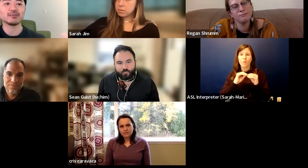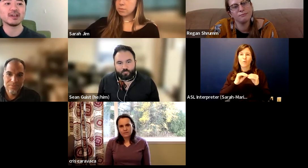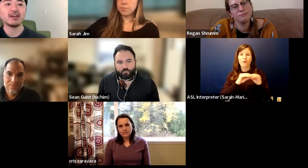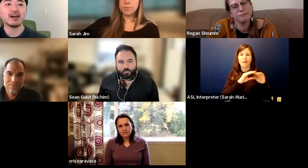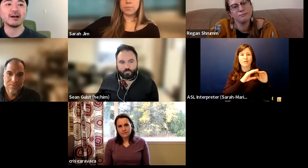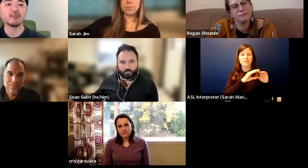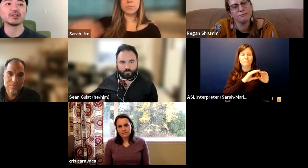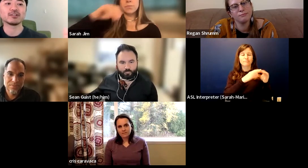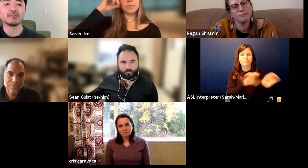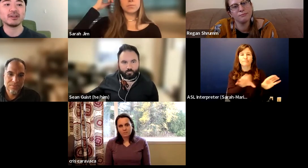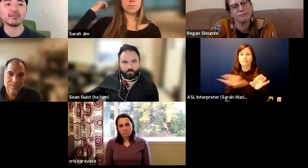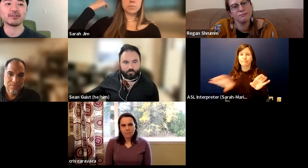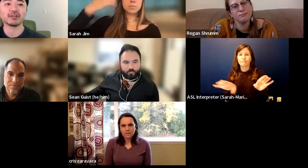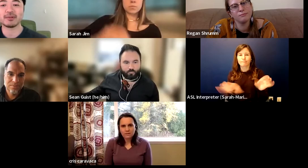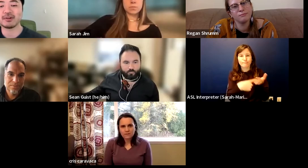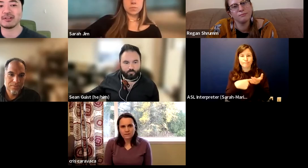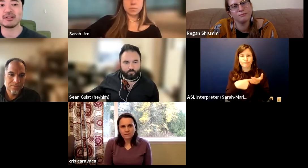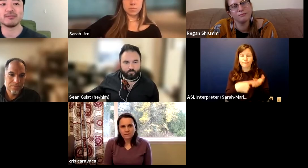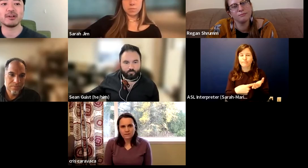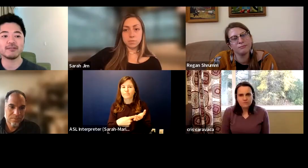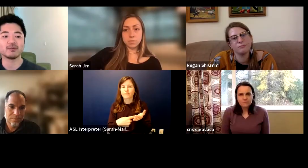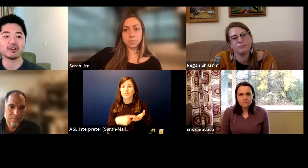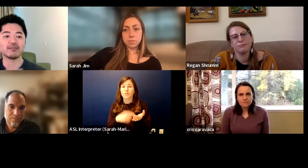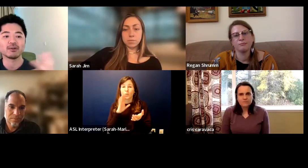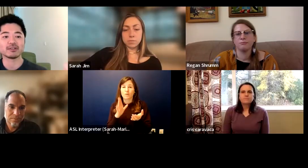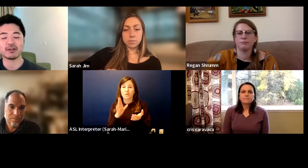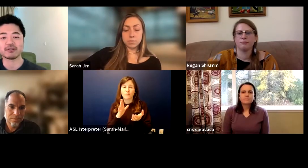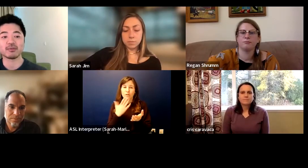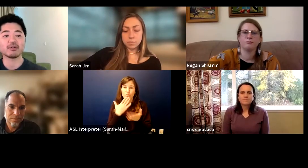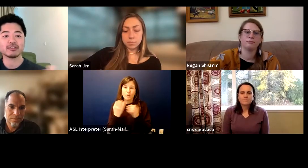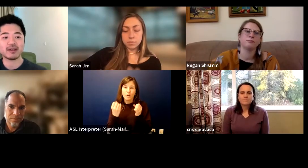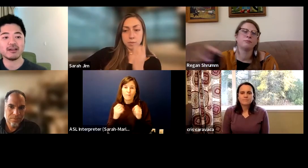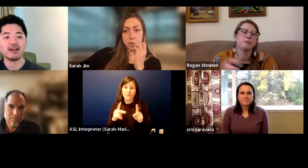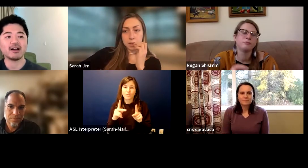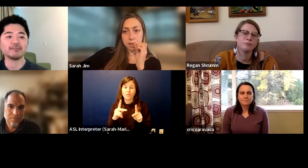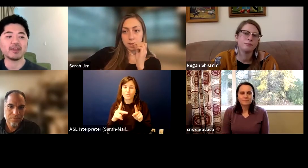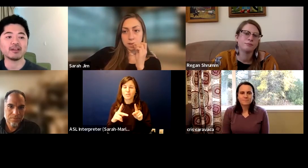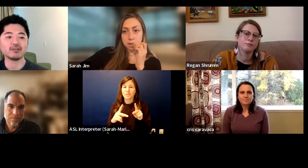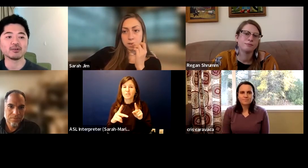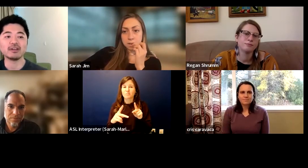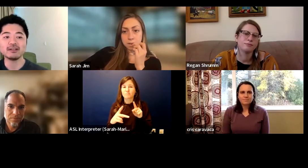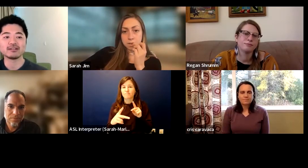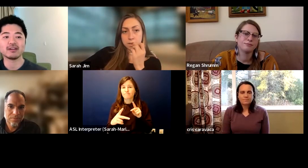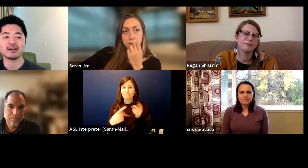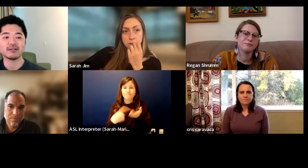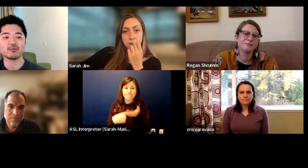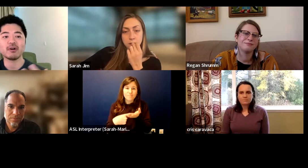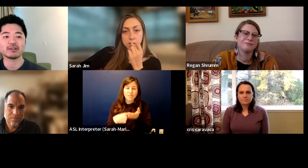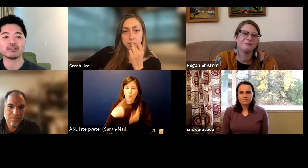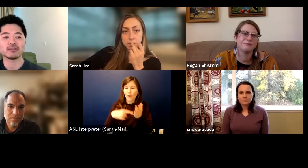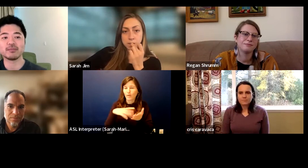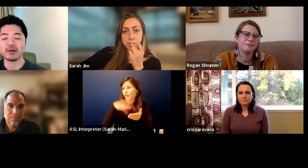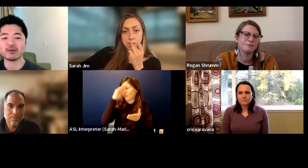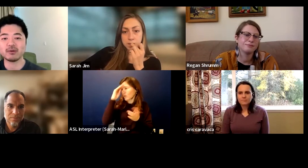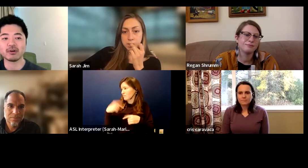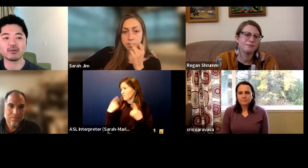breakout rooms, which is going to be both an opportunity to debrief on what you've heard throughout the day and your needs and wants